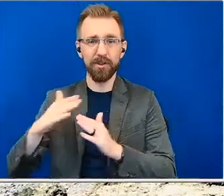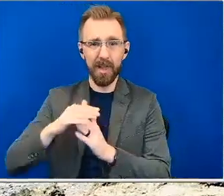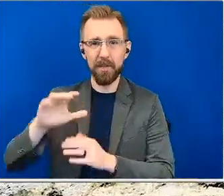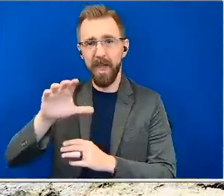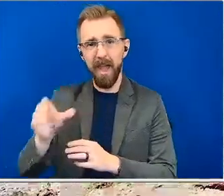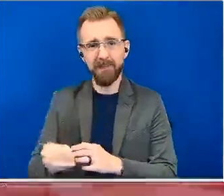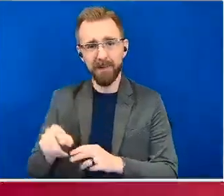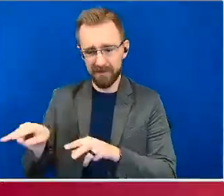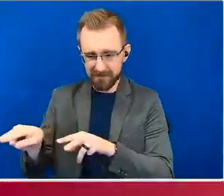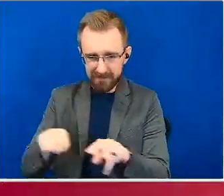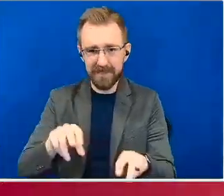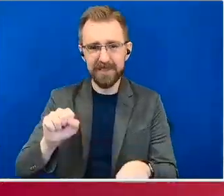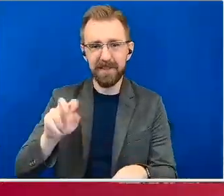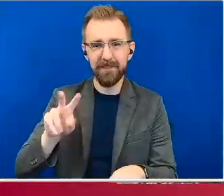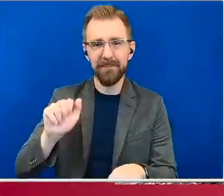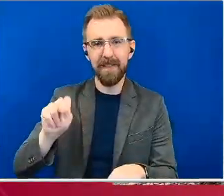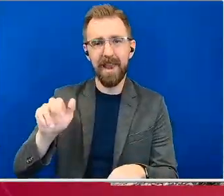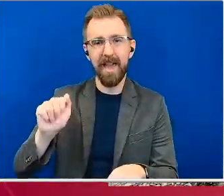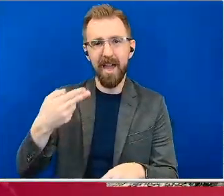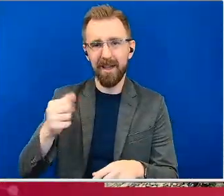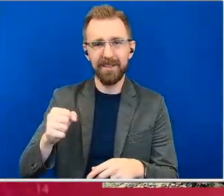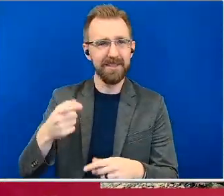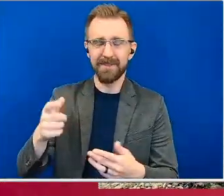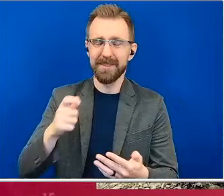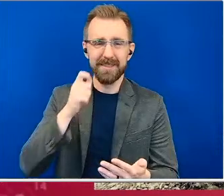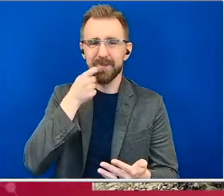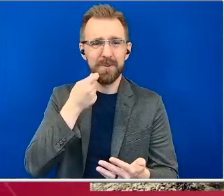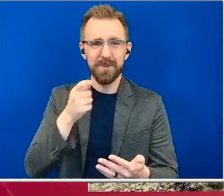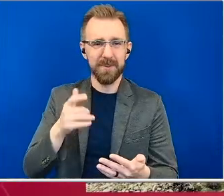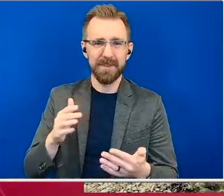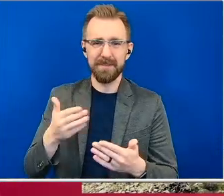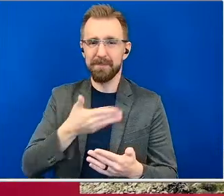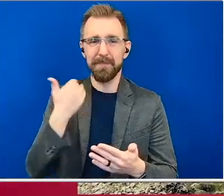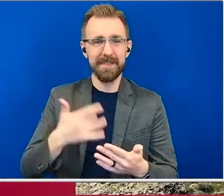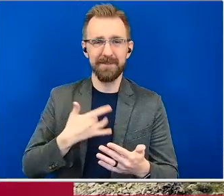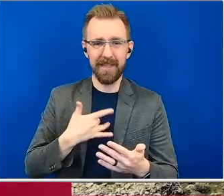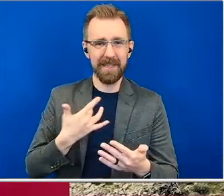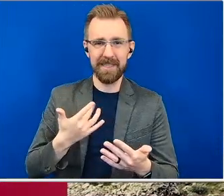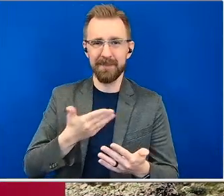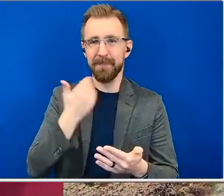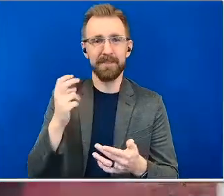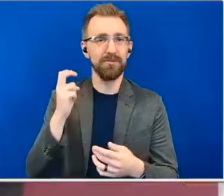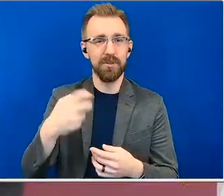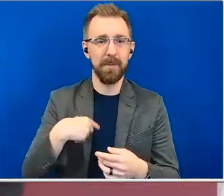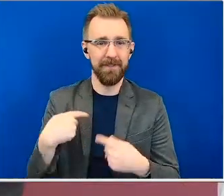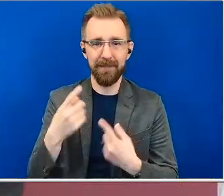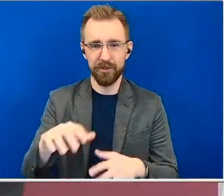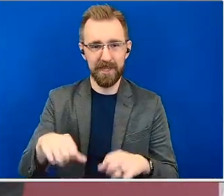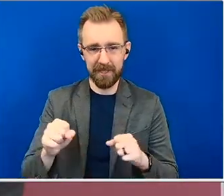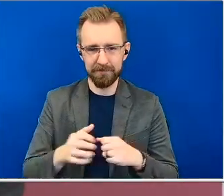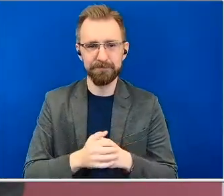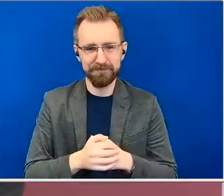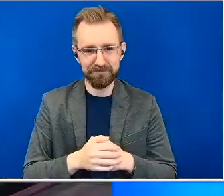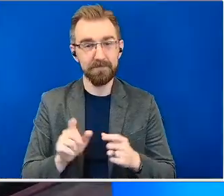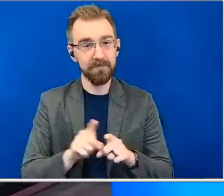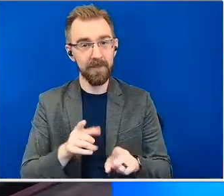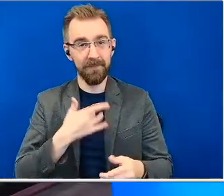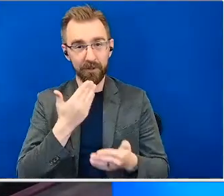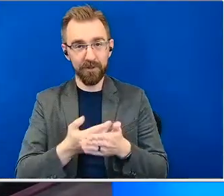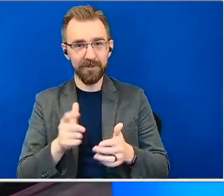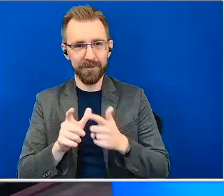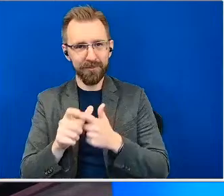It's so cool. Just one of the best feels and best trips I ever did. I bet it also felt good to run your first marathon.